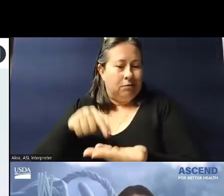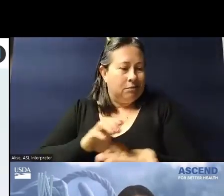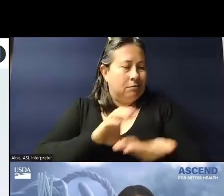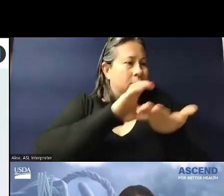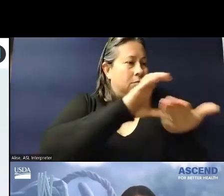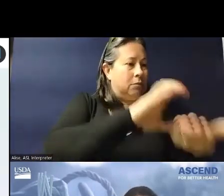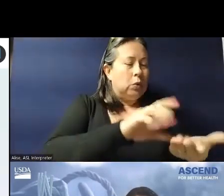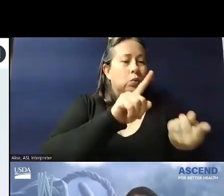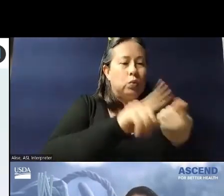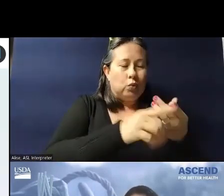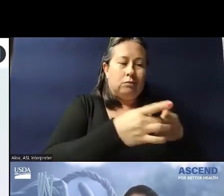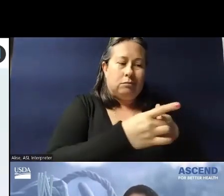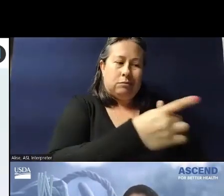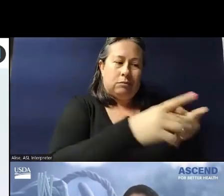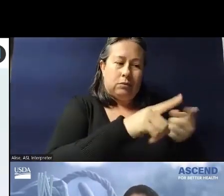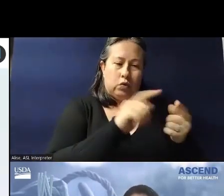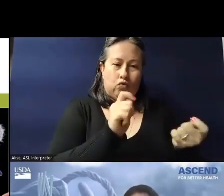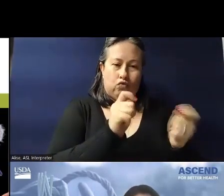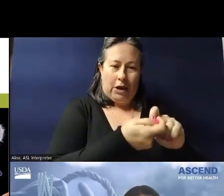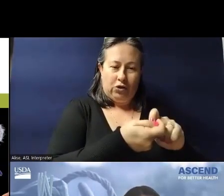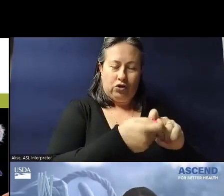that drive change.